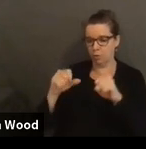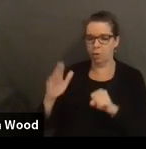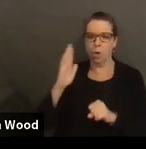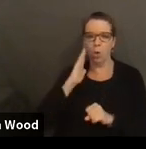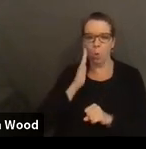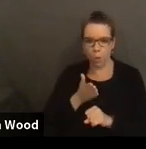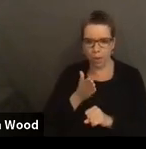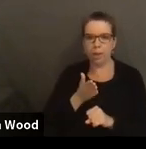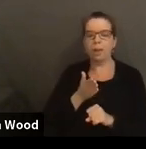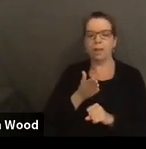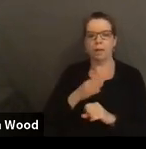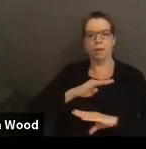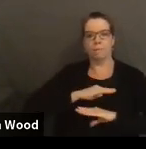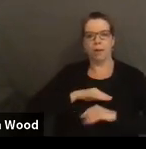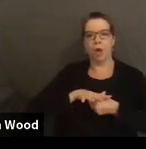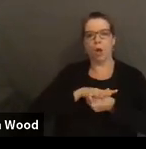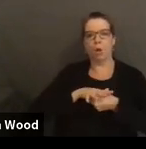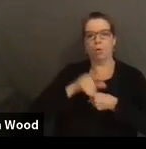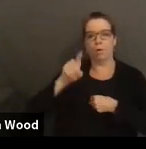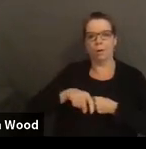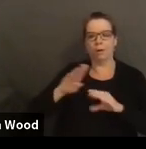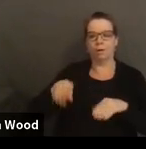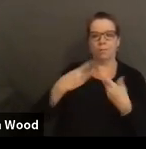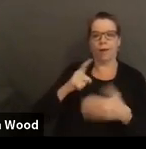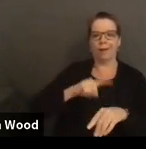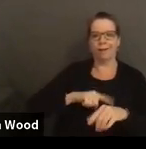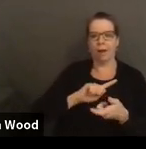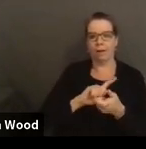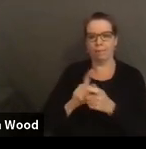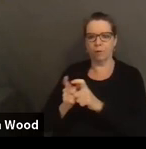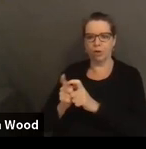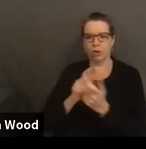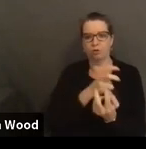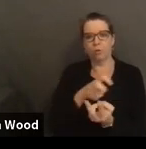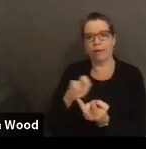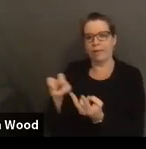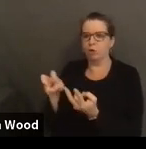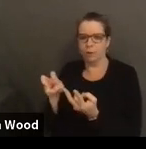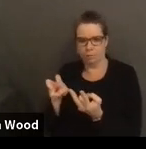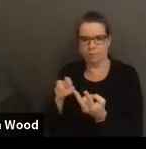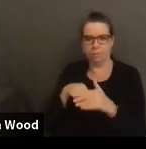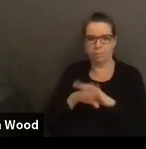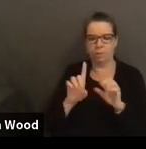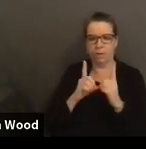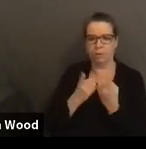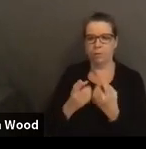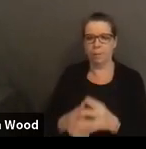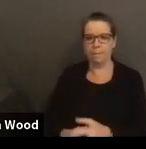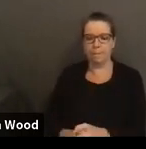meet the local needs and allow time for change management in the district.